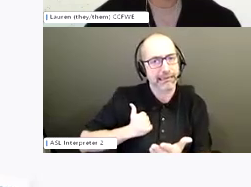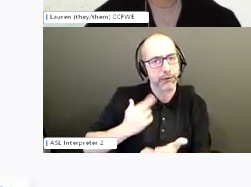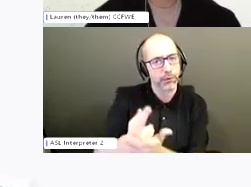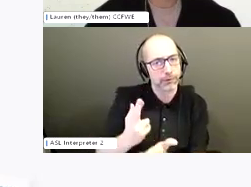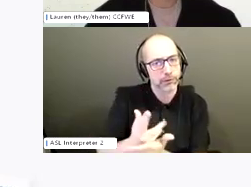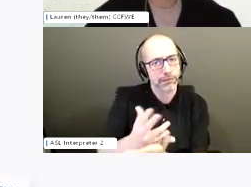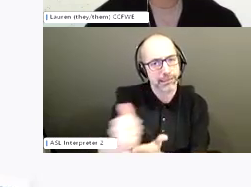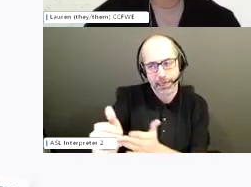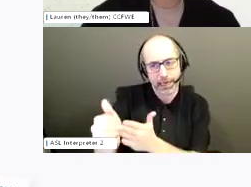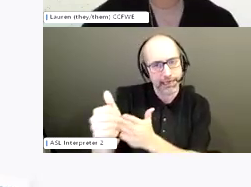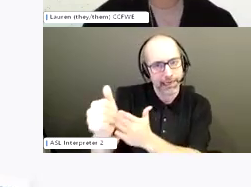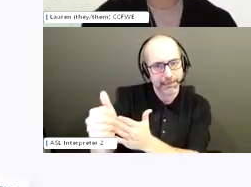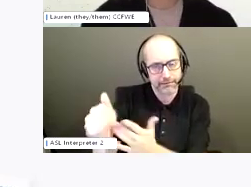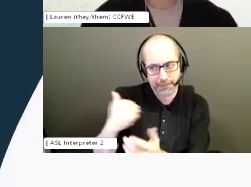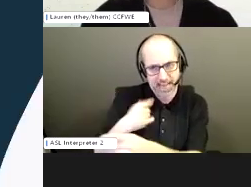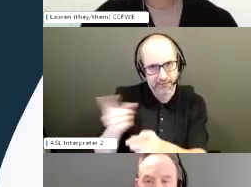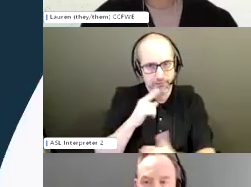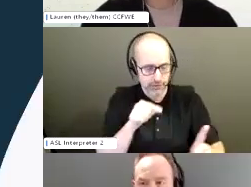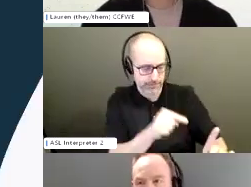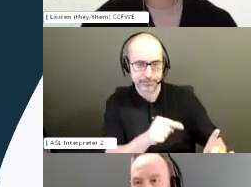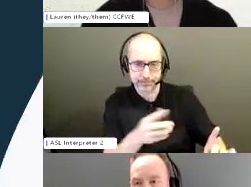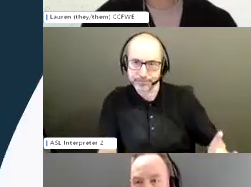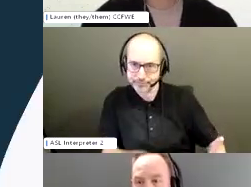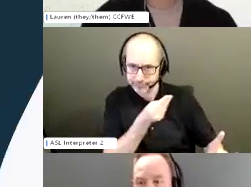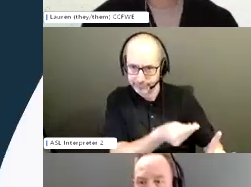supporting survivors.